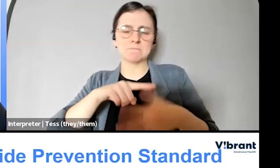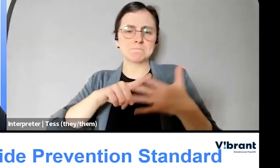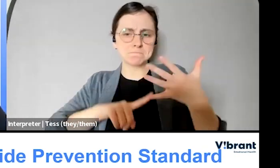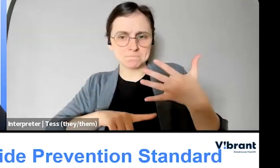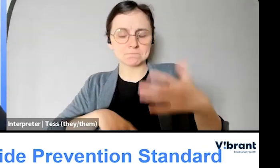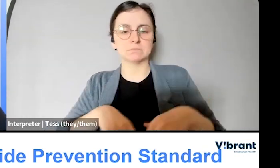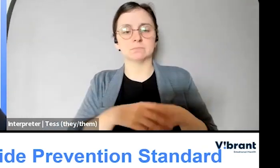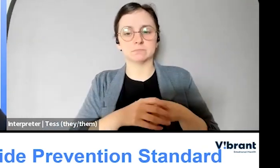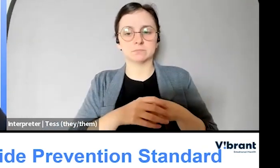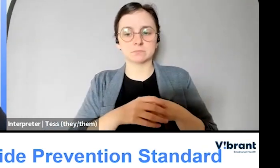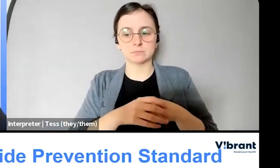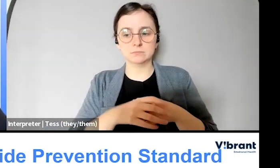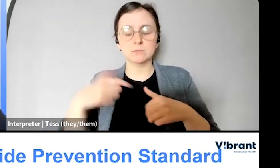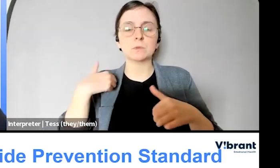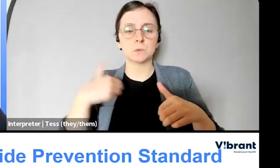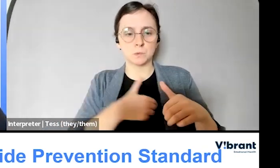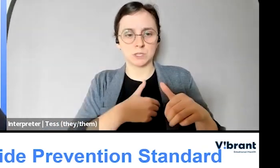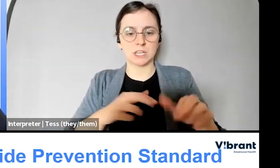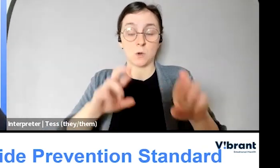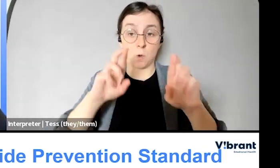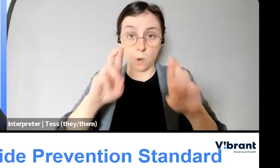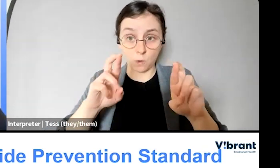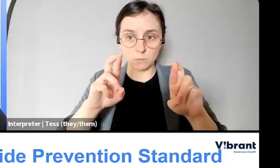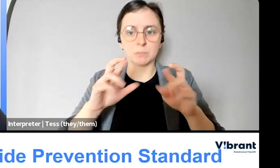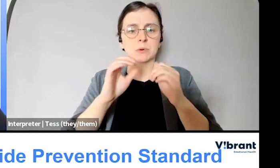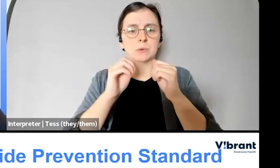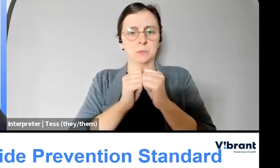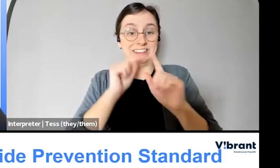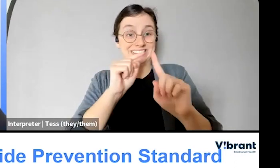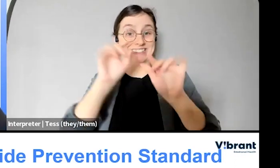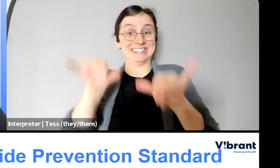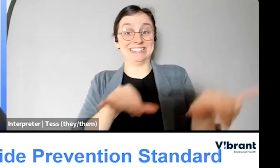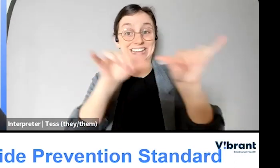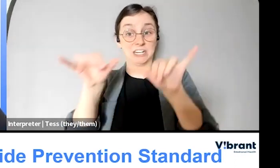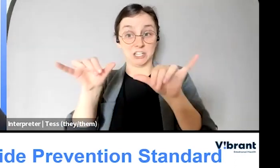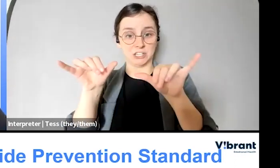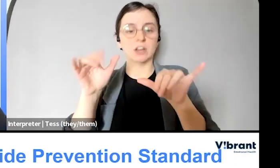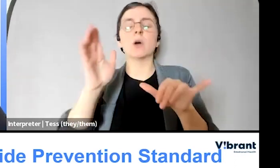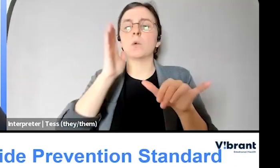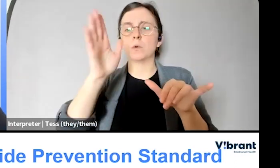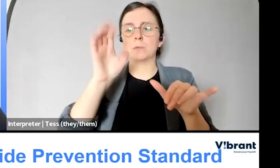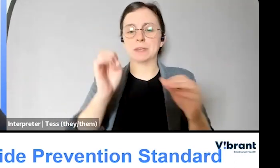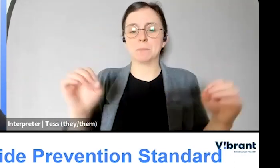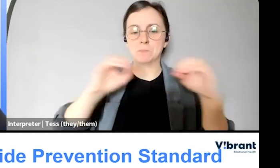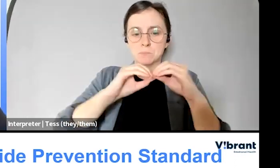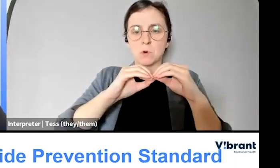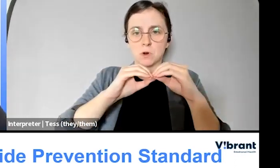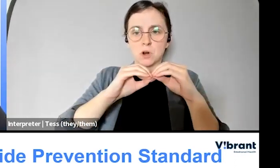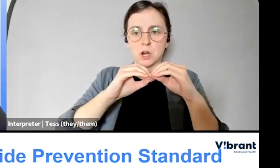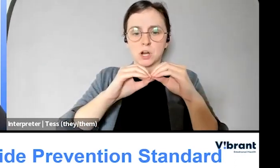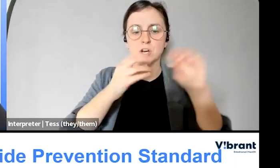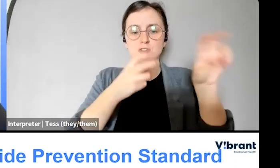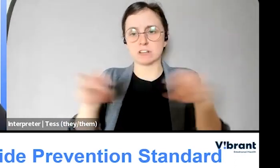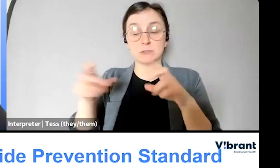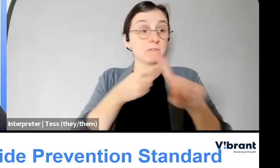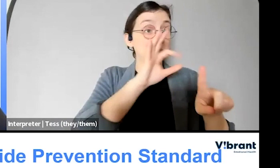We hope to that with this standard, there will be more transferring, particularly from 911 calls that are